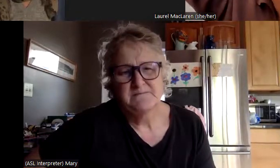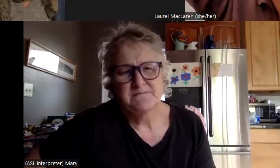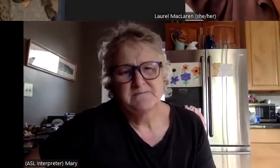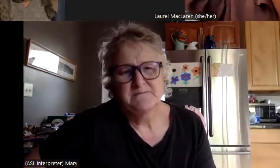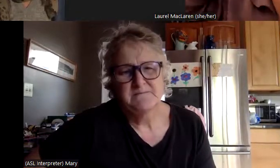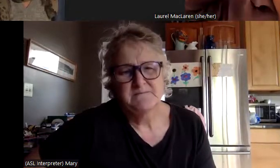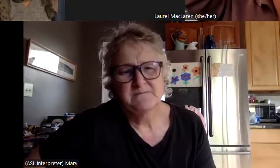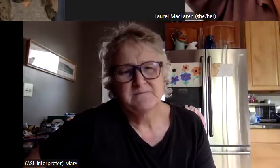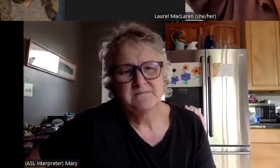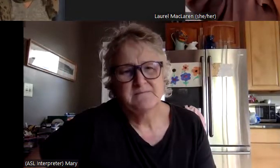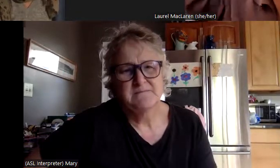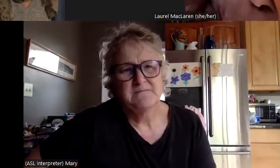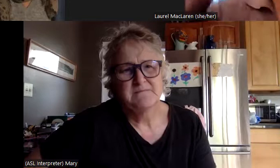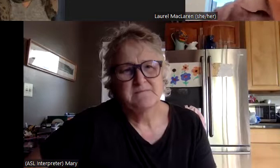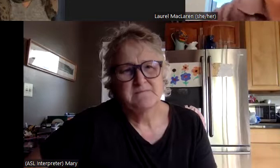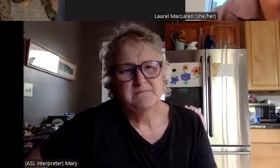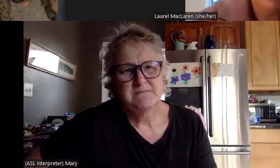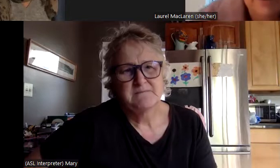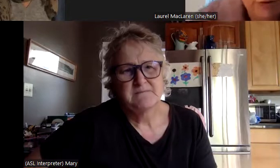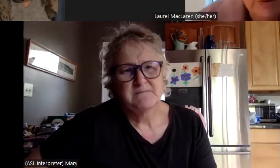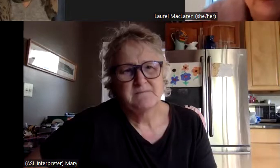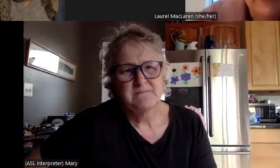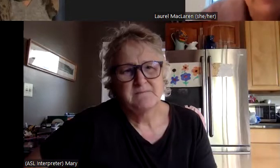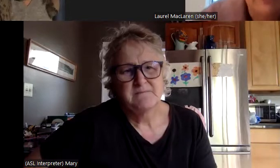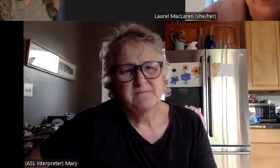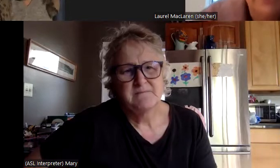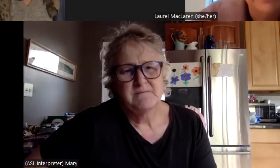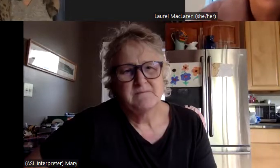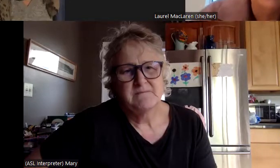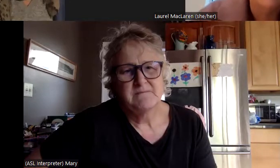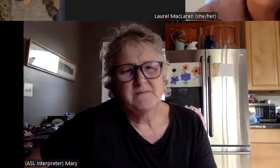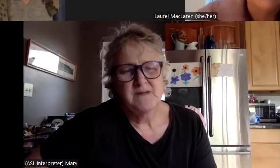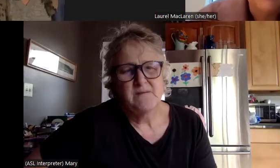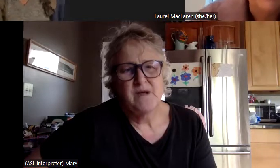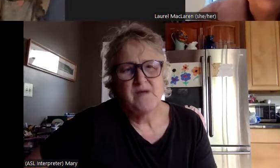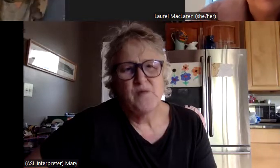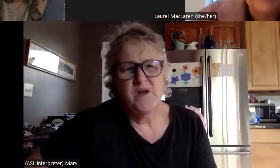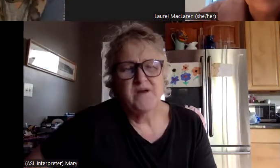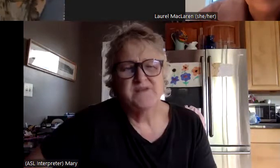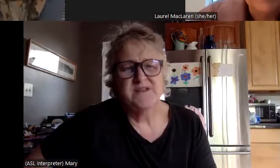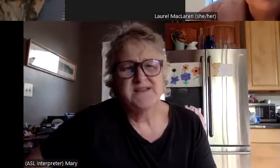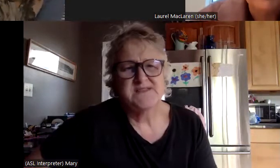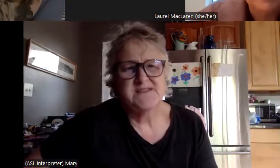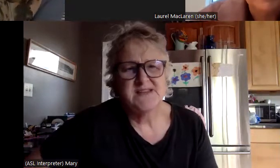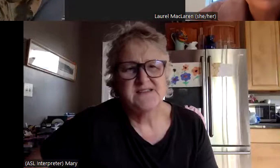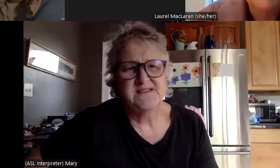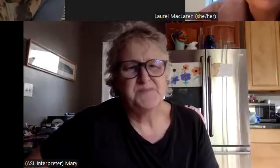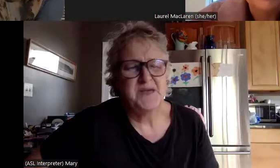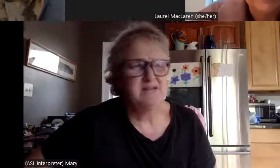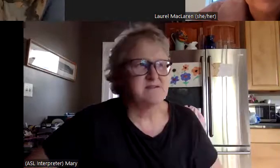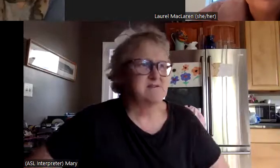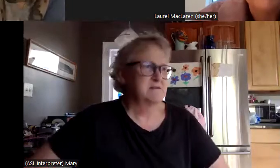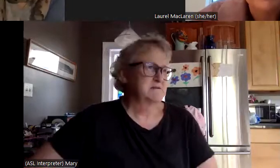right? Those were Yeah. introduced by Floridians. By all Yeah. the weirdos that have snakes